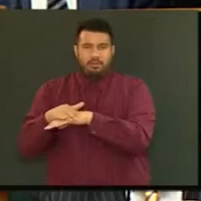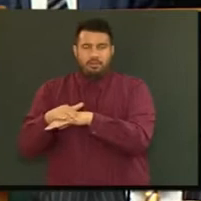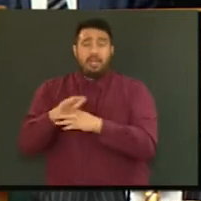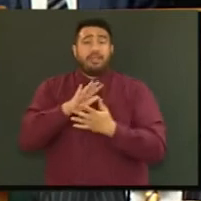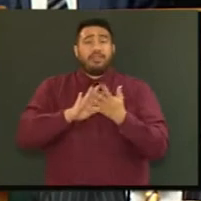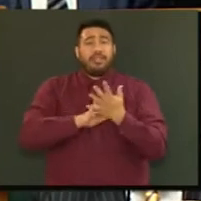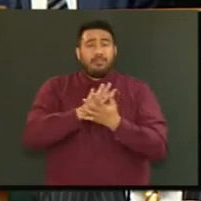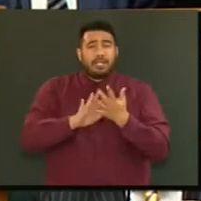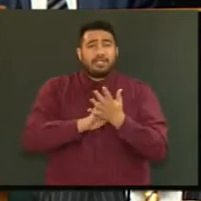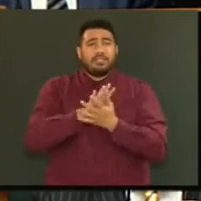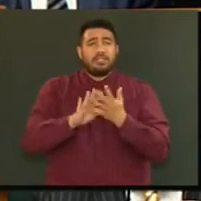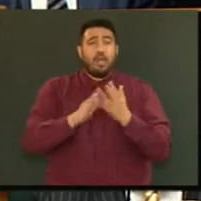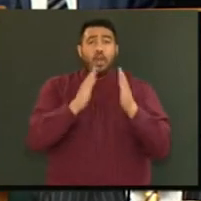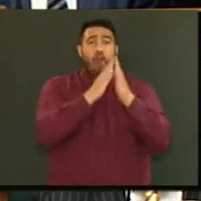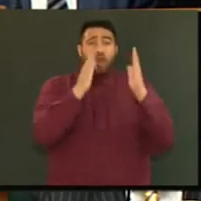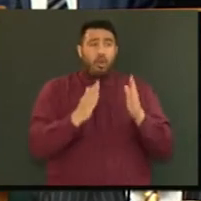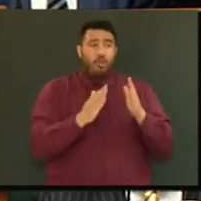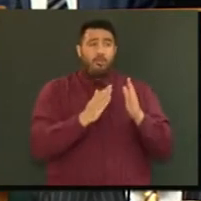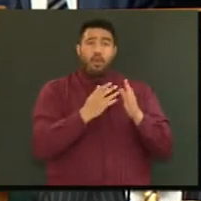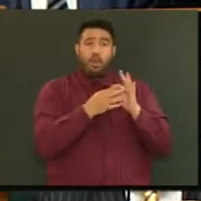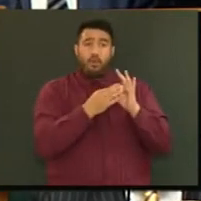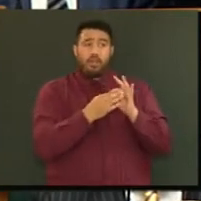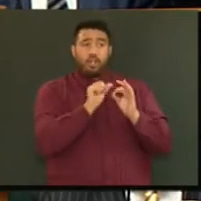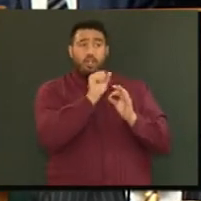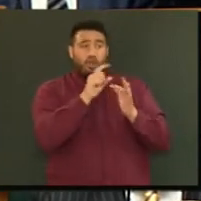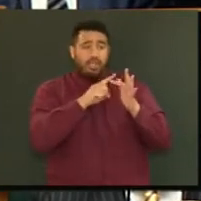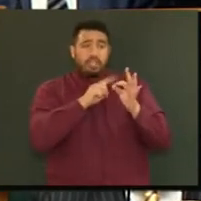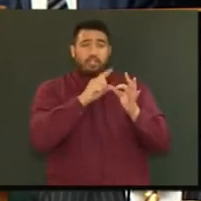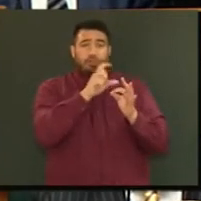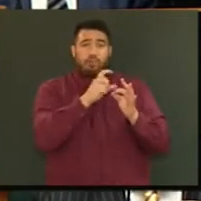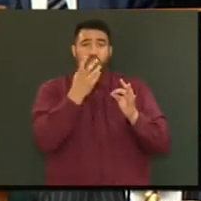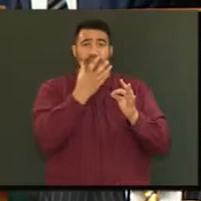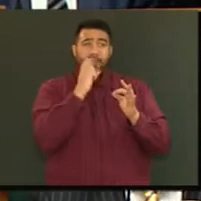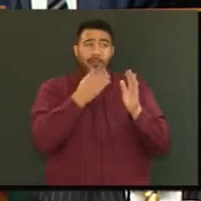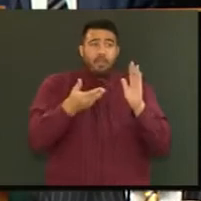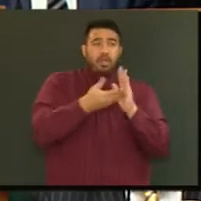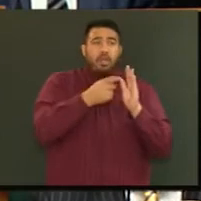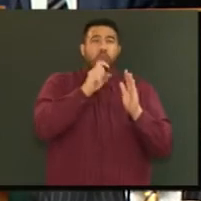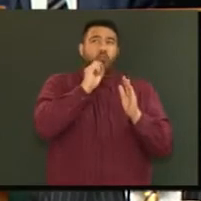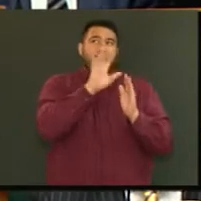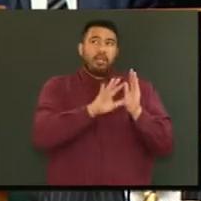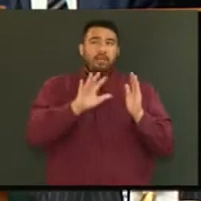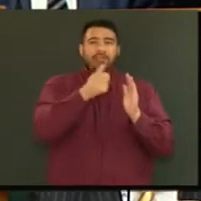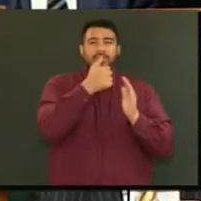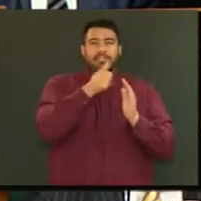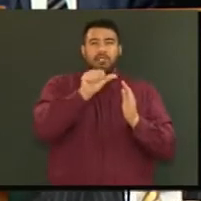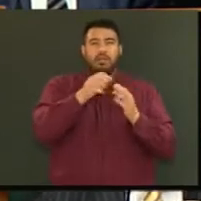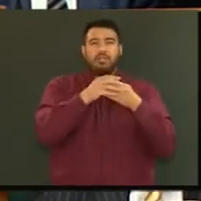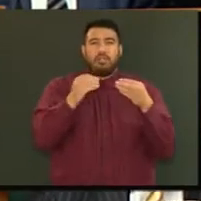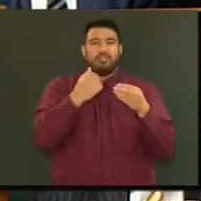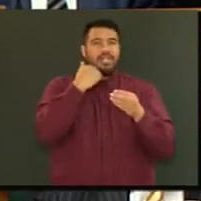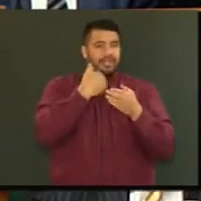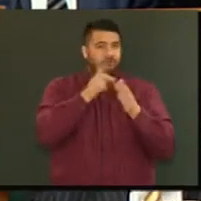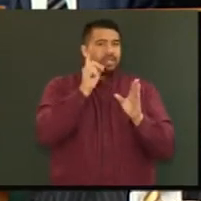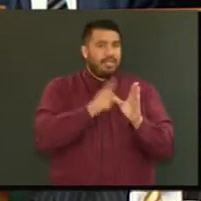of increasing homeowners' annual EQC premiums by up to $69 per year. The change will